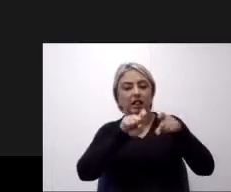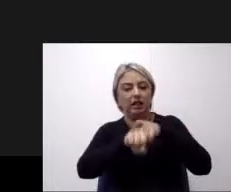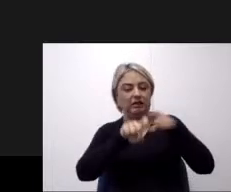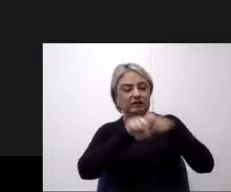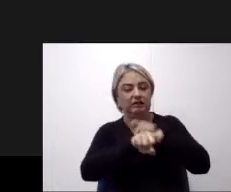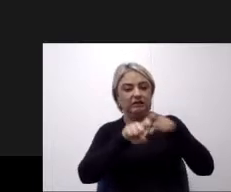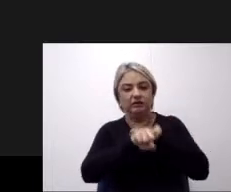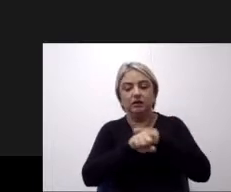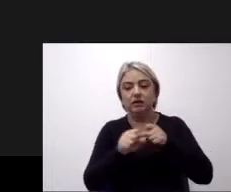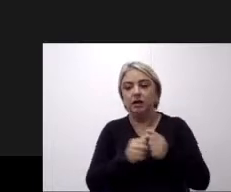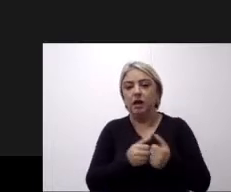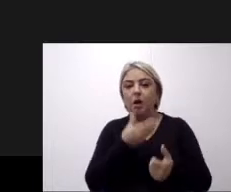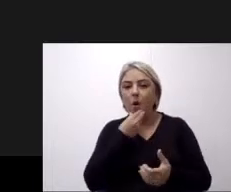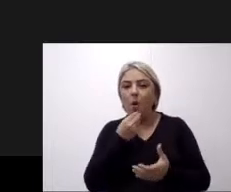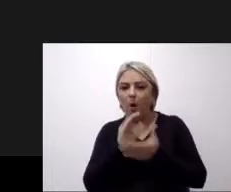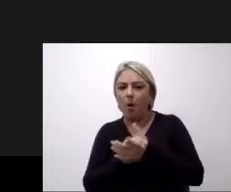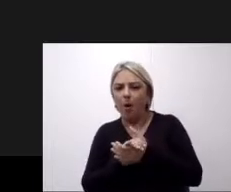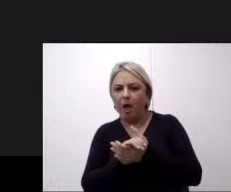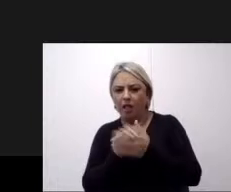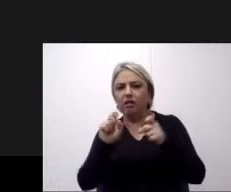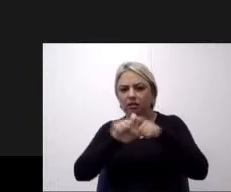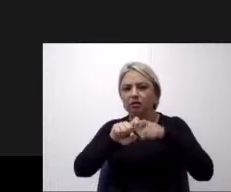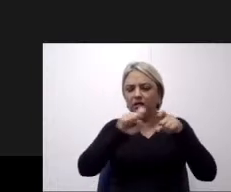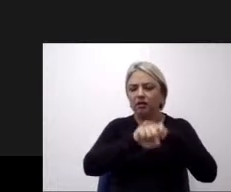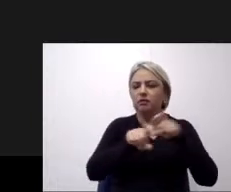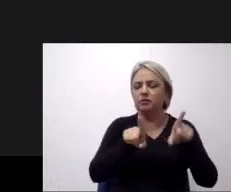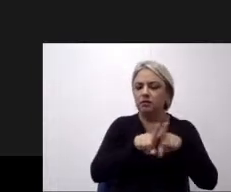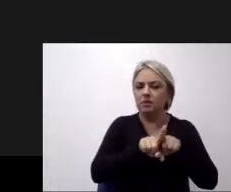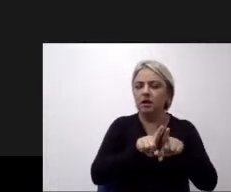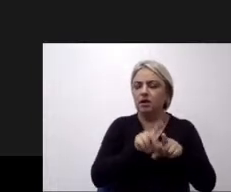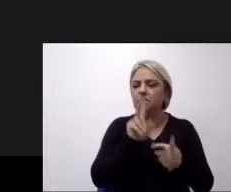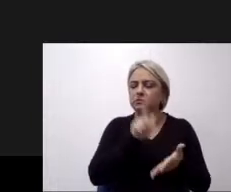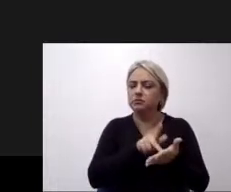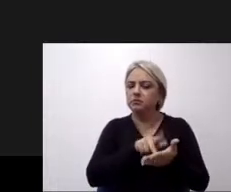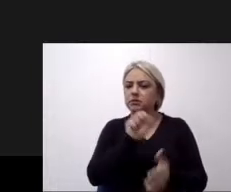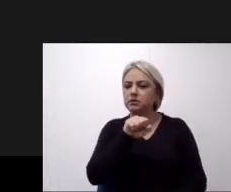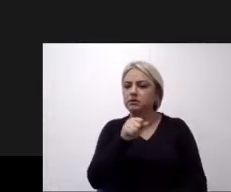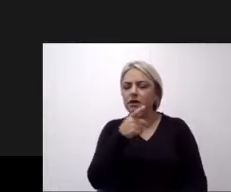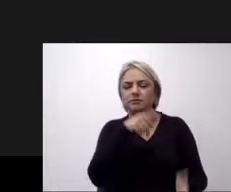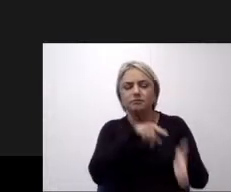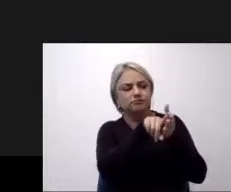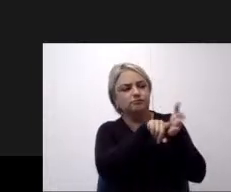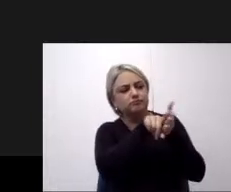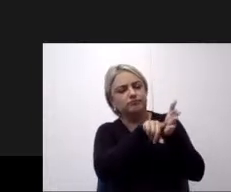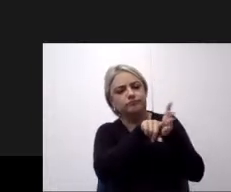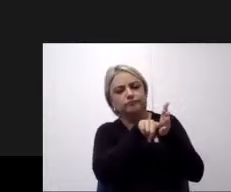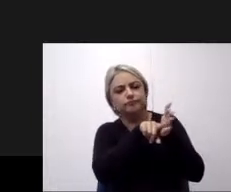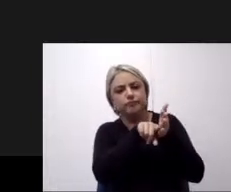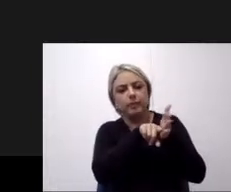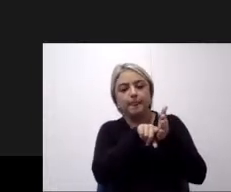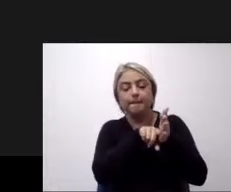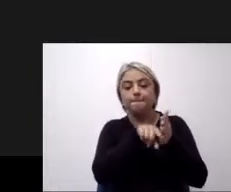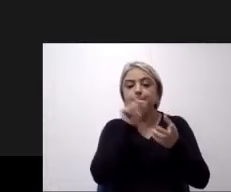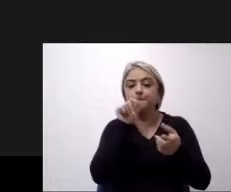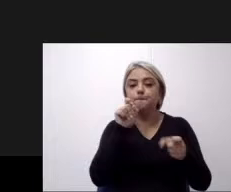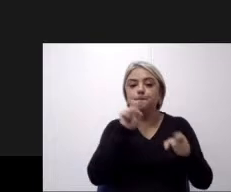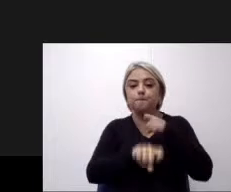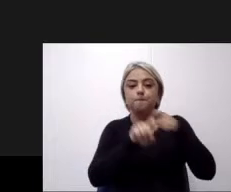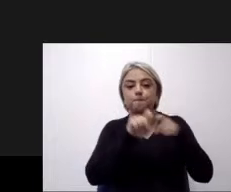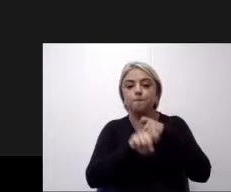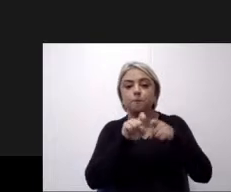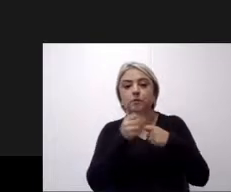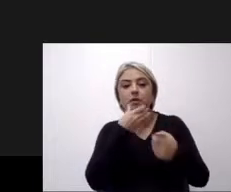offenses. Indeed, the investigations carried out in case of marital rape are far removed from